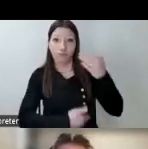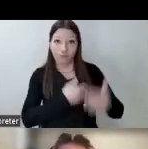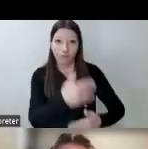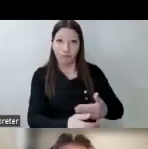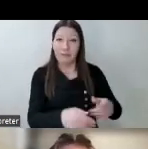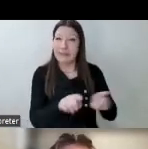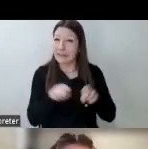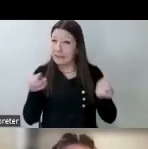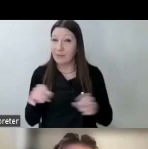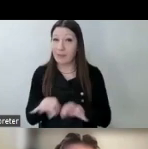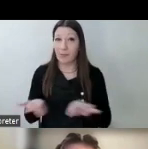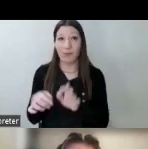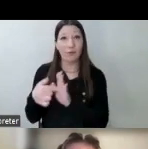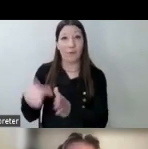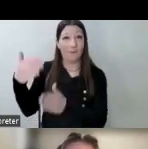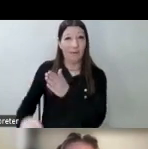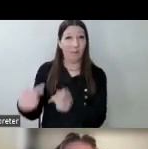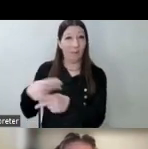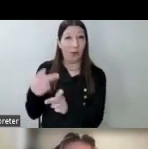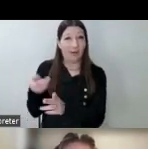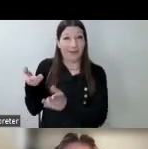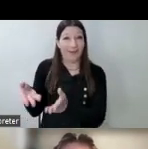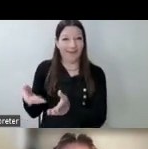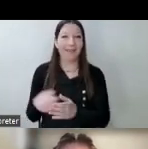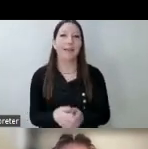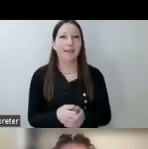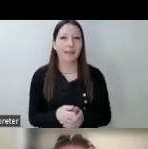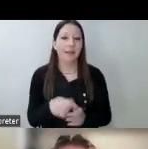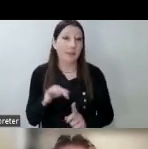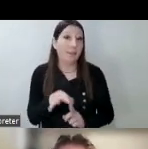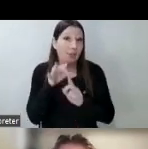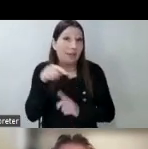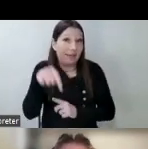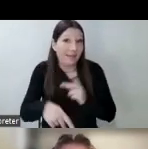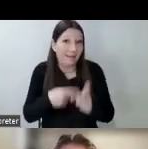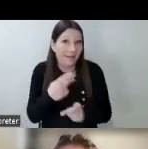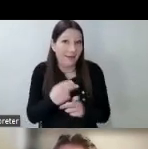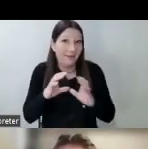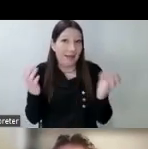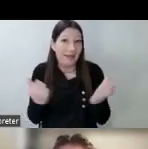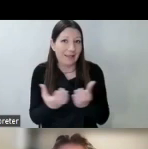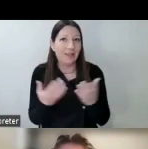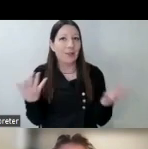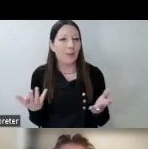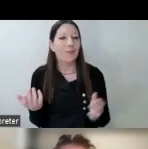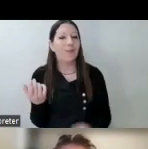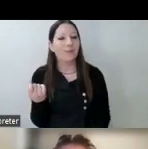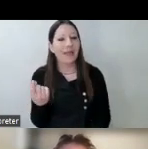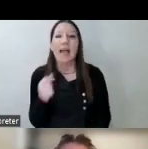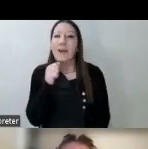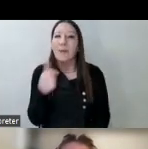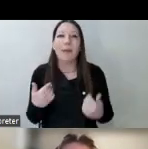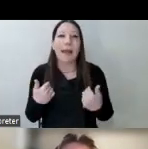classroom setting such as this. So while I don't have a finalized set of images or a neatly packaged narrative to share